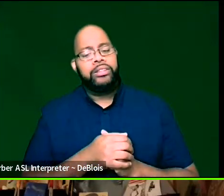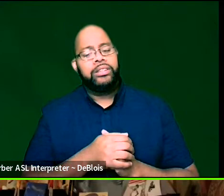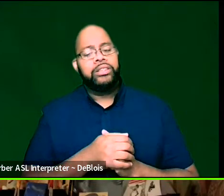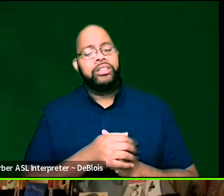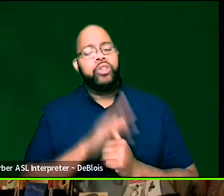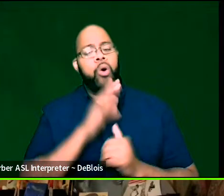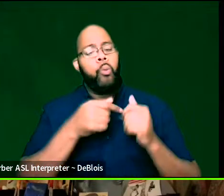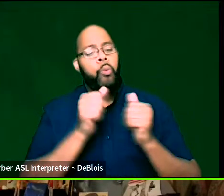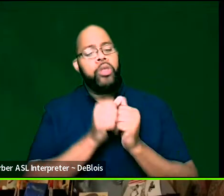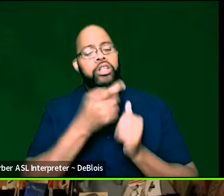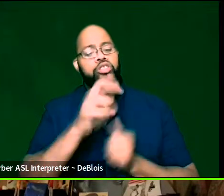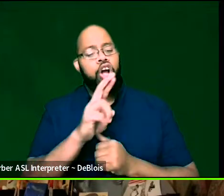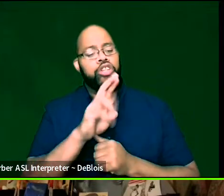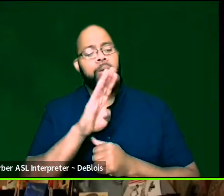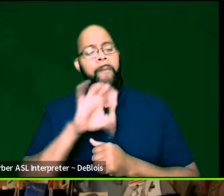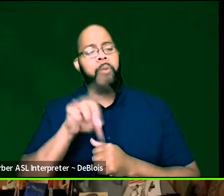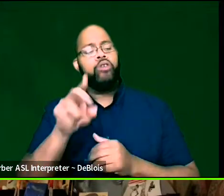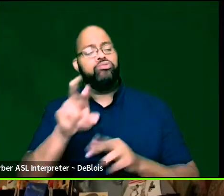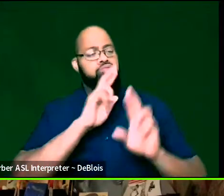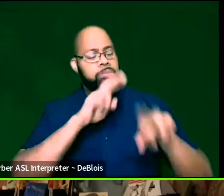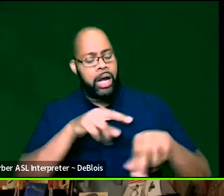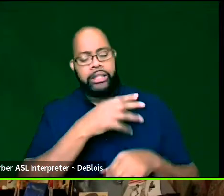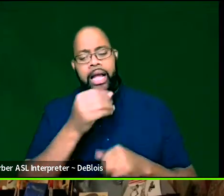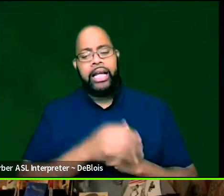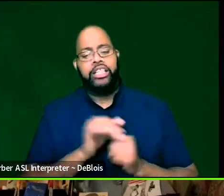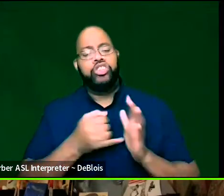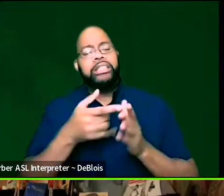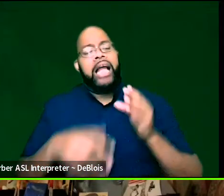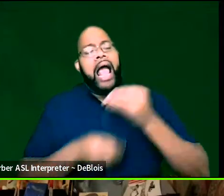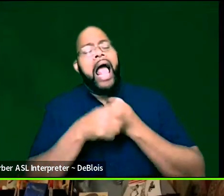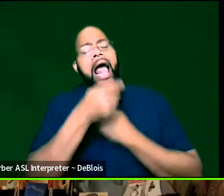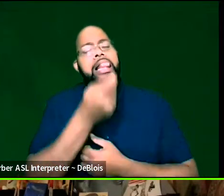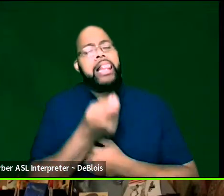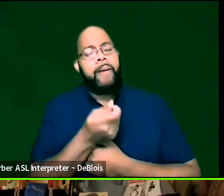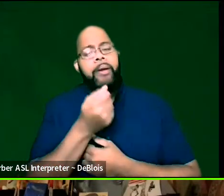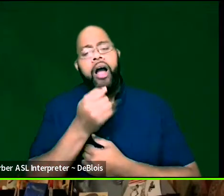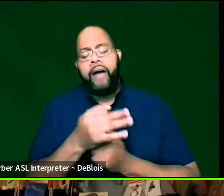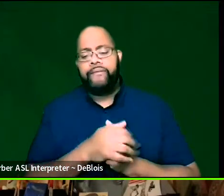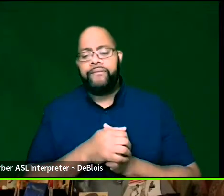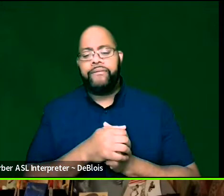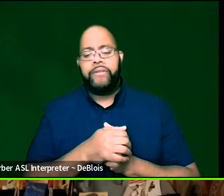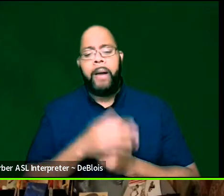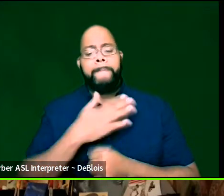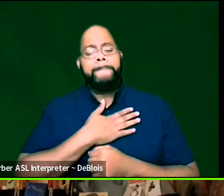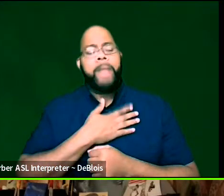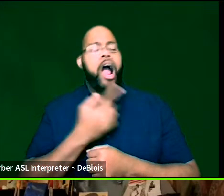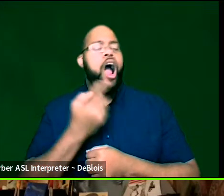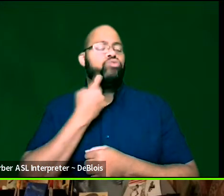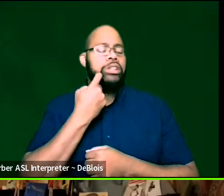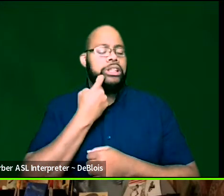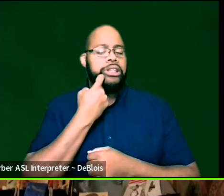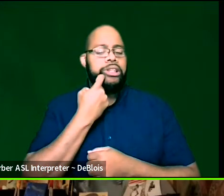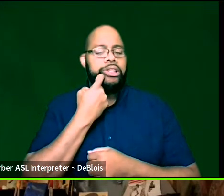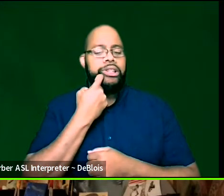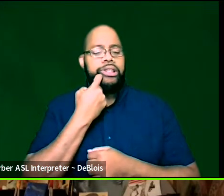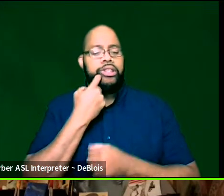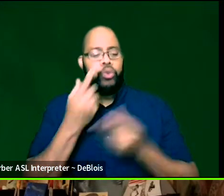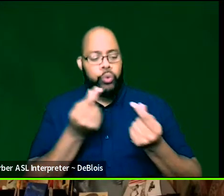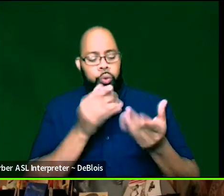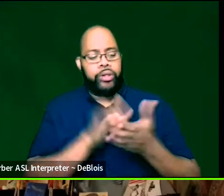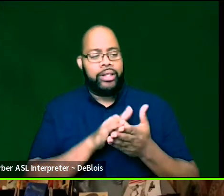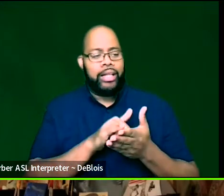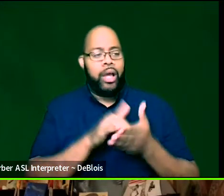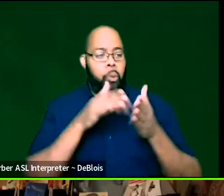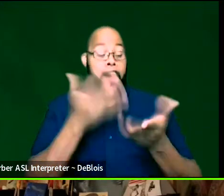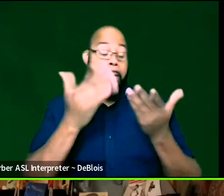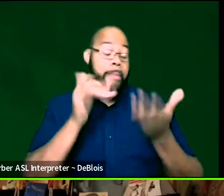Dr. Boyd's response and just add a little bit of my recent episode down that road, and